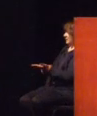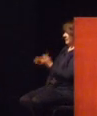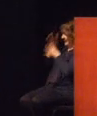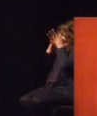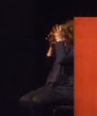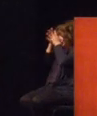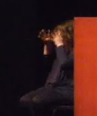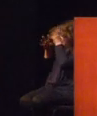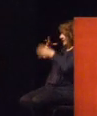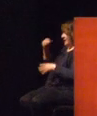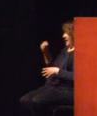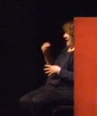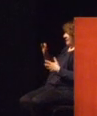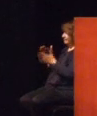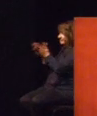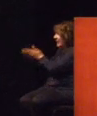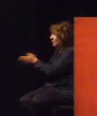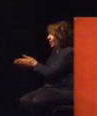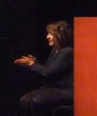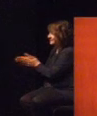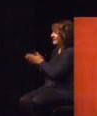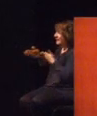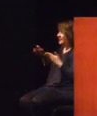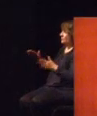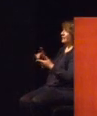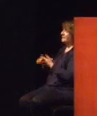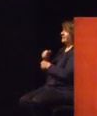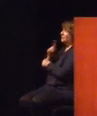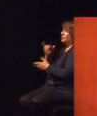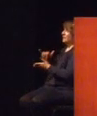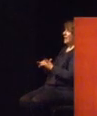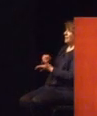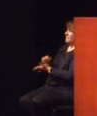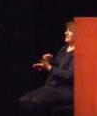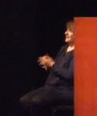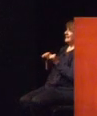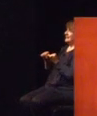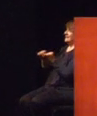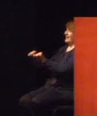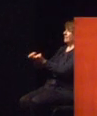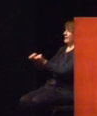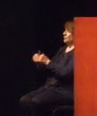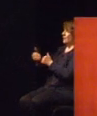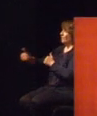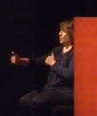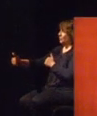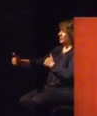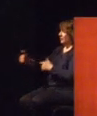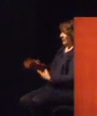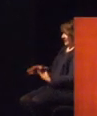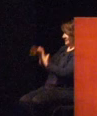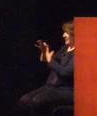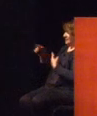innovation, and enterprise as ways to ensure that we are fiscally stable as we are moving forward. And